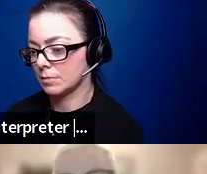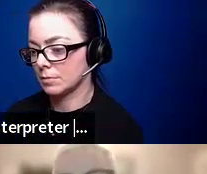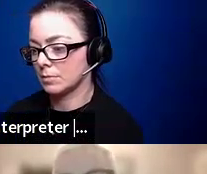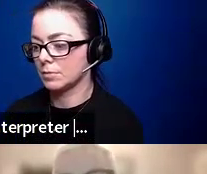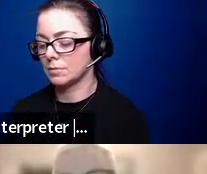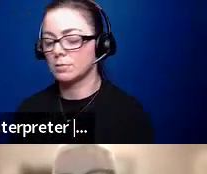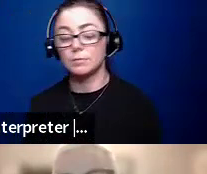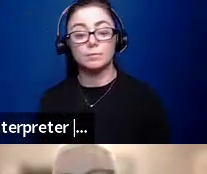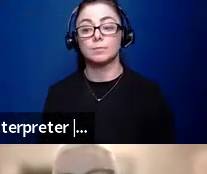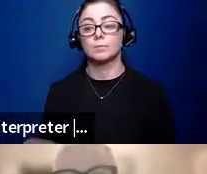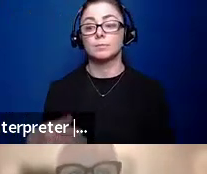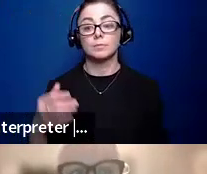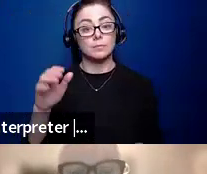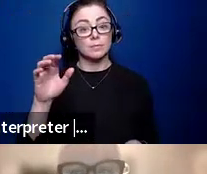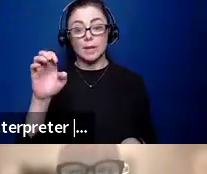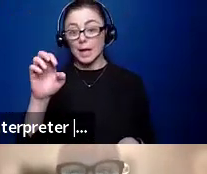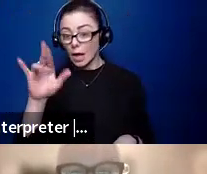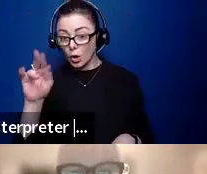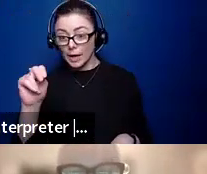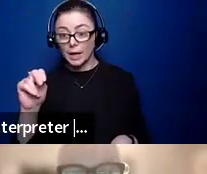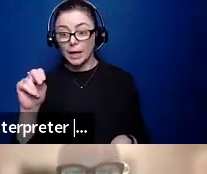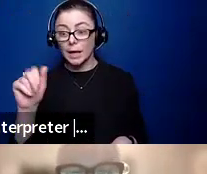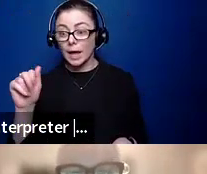Looking for names. Erin, are you here?